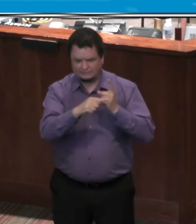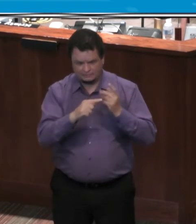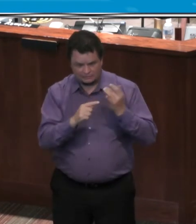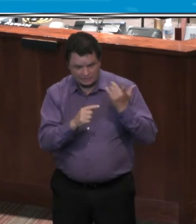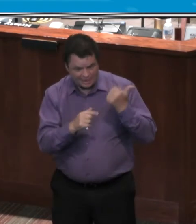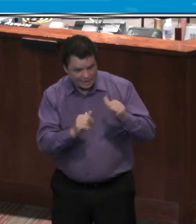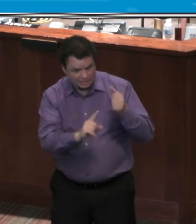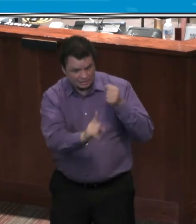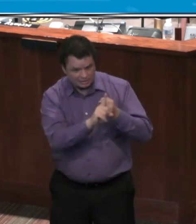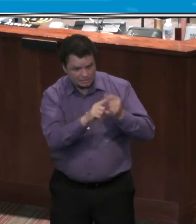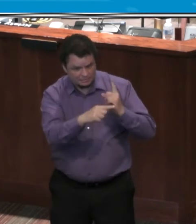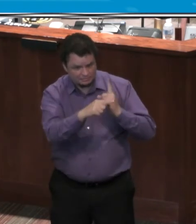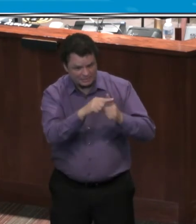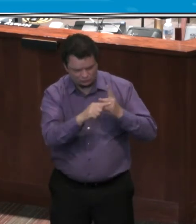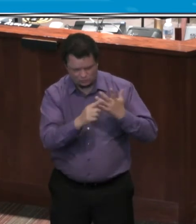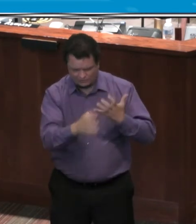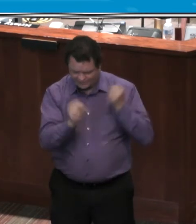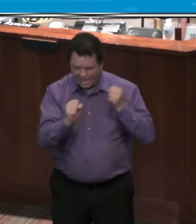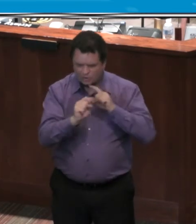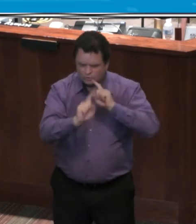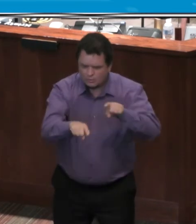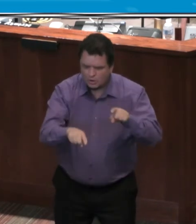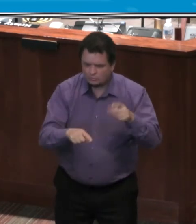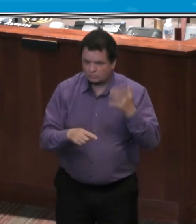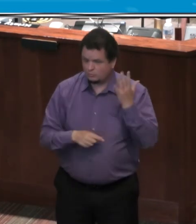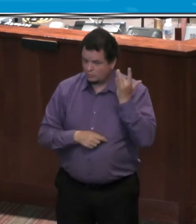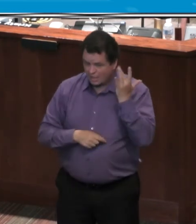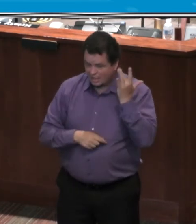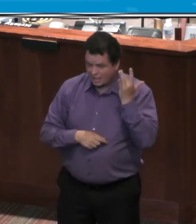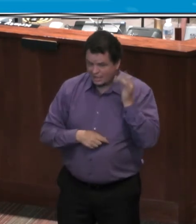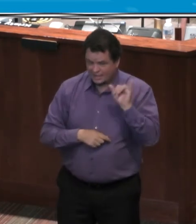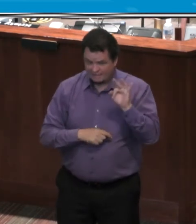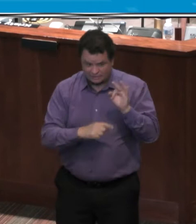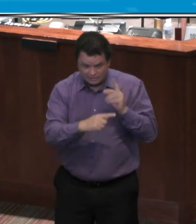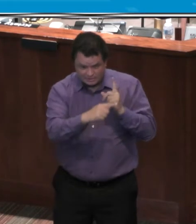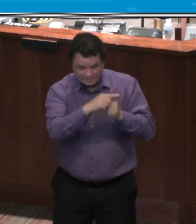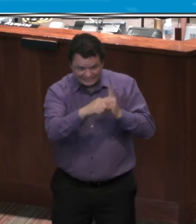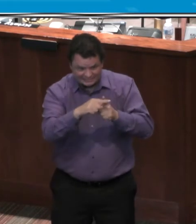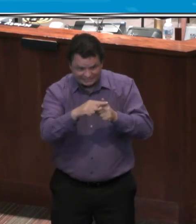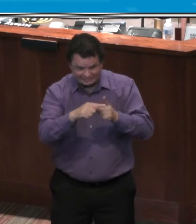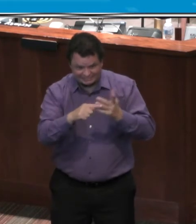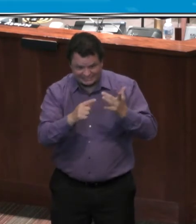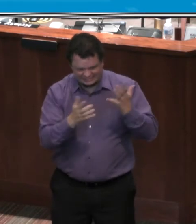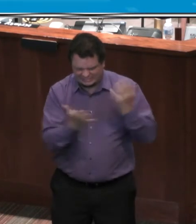illness, protect the health of our students, our staff, and in turn, our community.